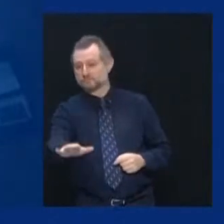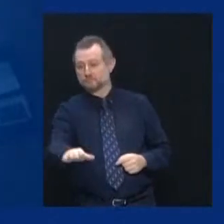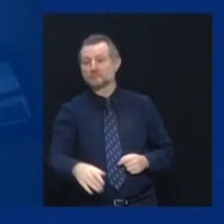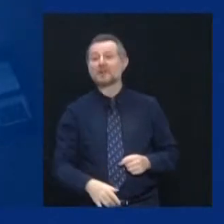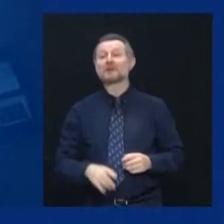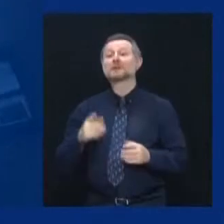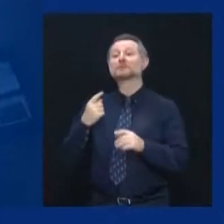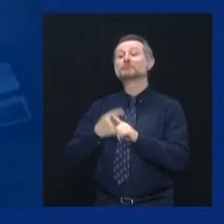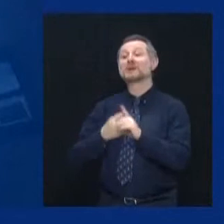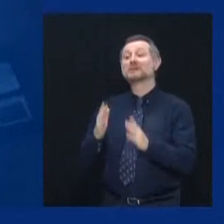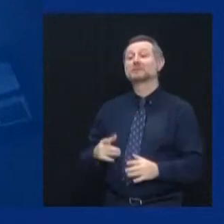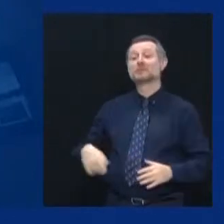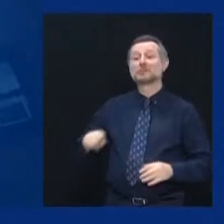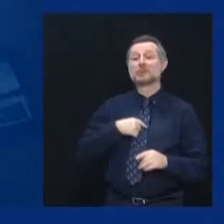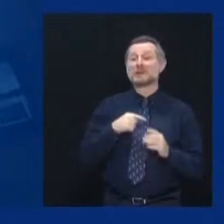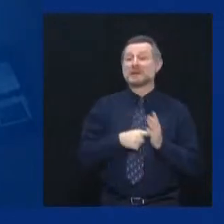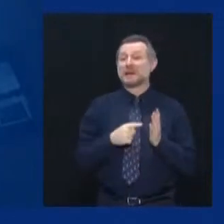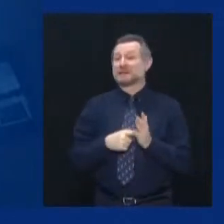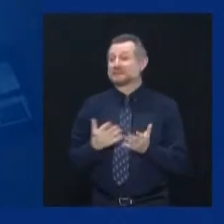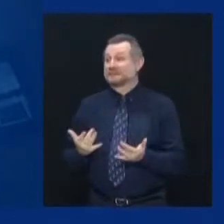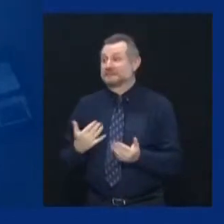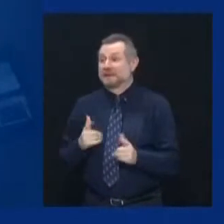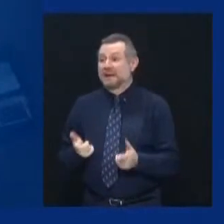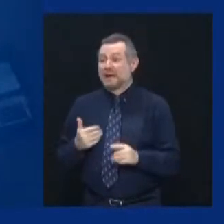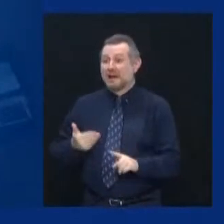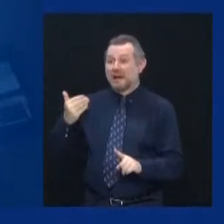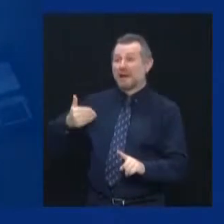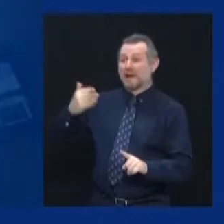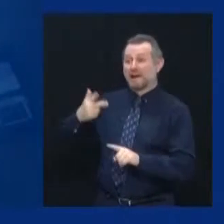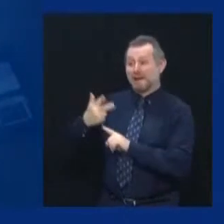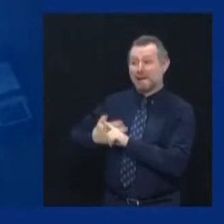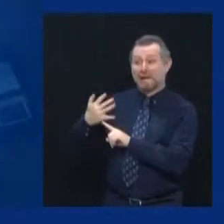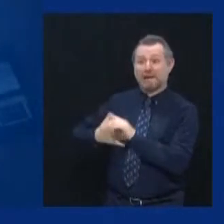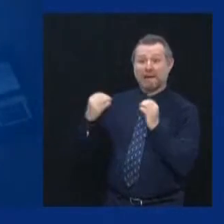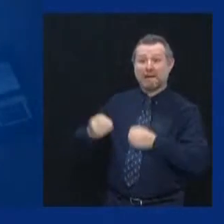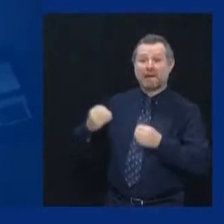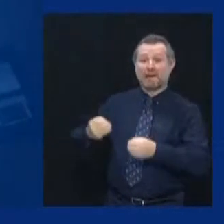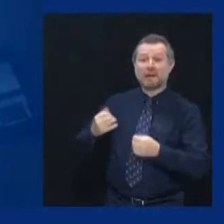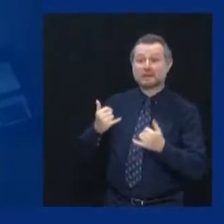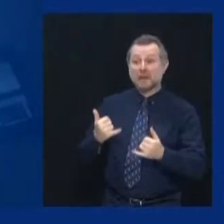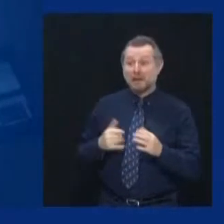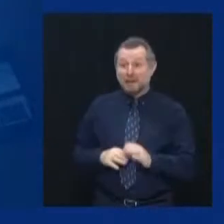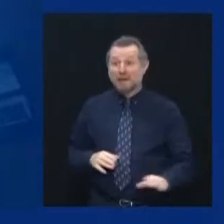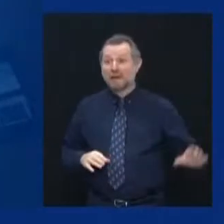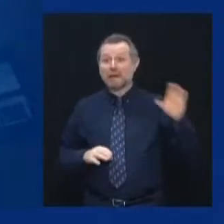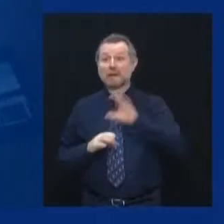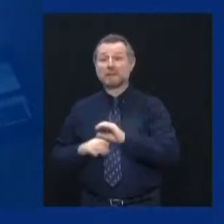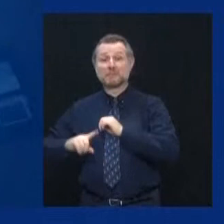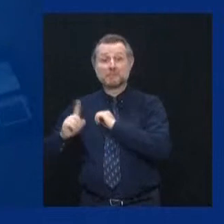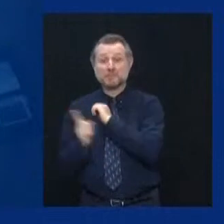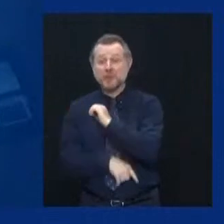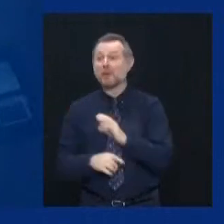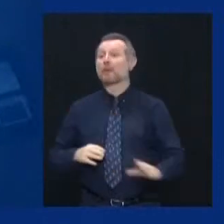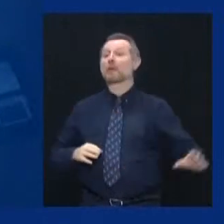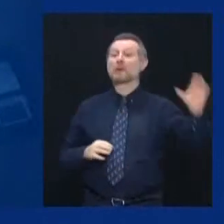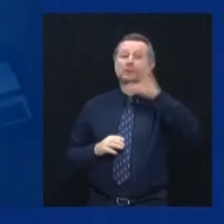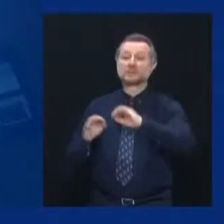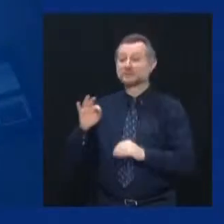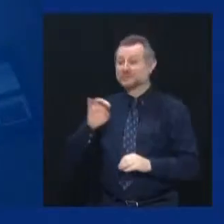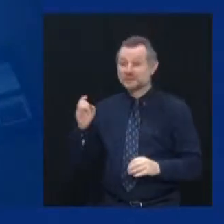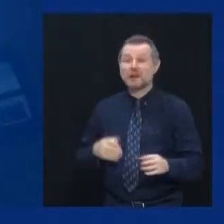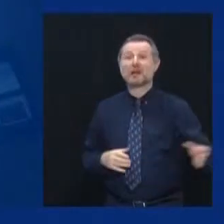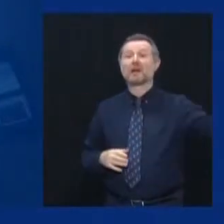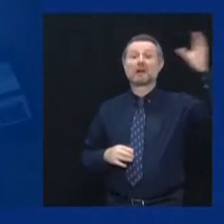a bill for back rent, it can't then have all these penalties and late fees and